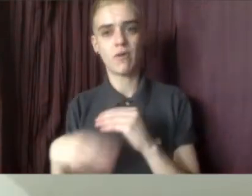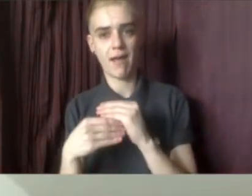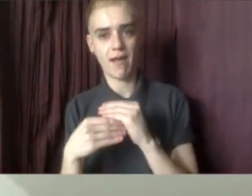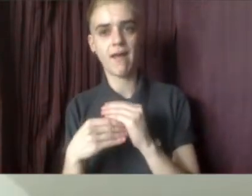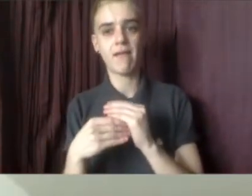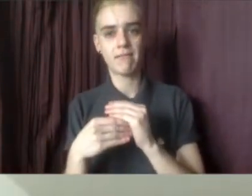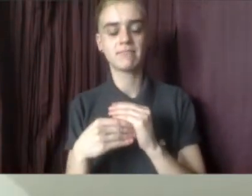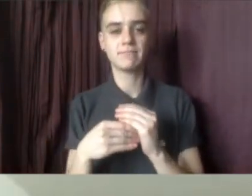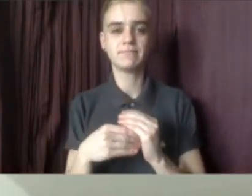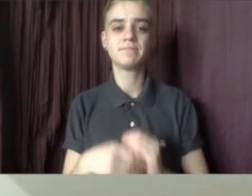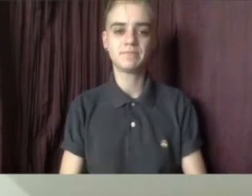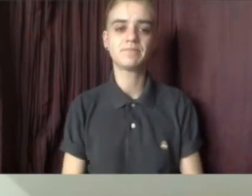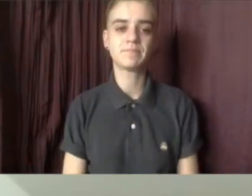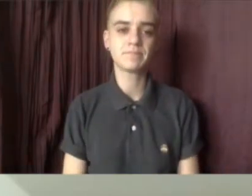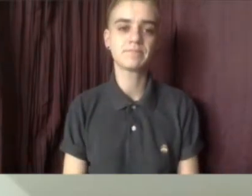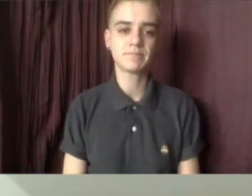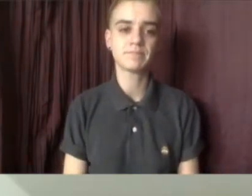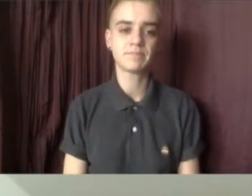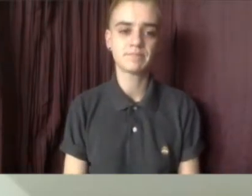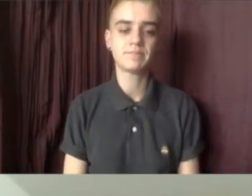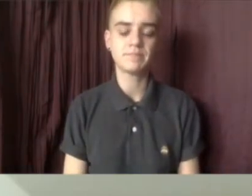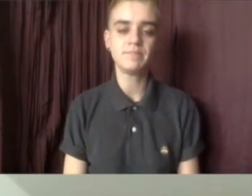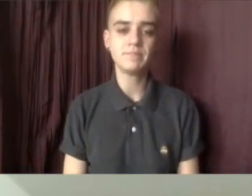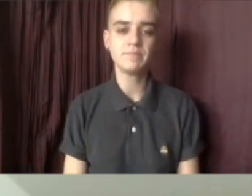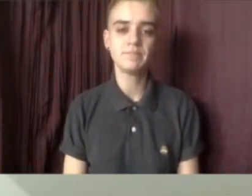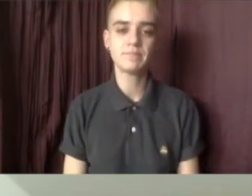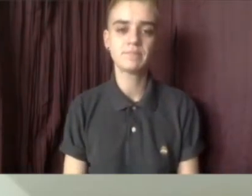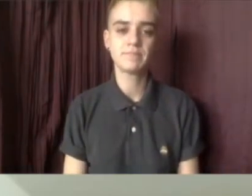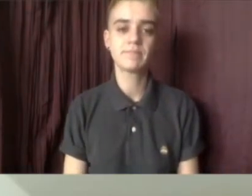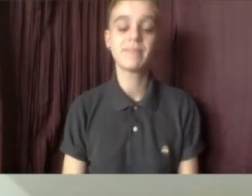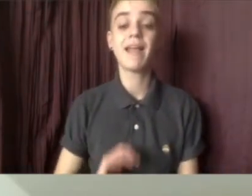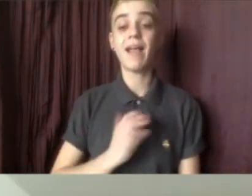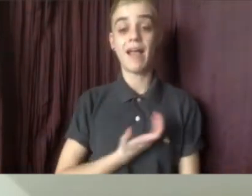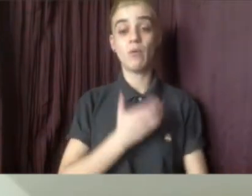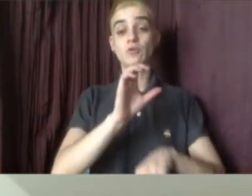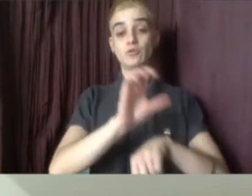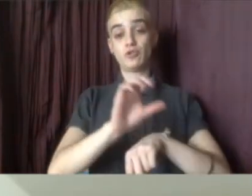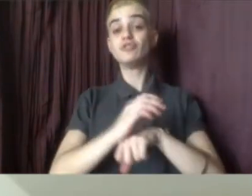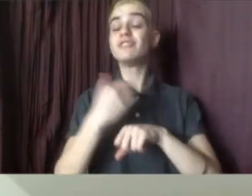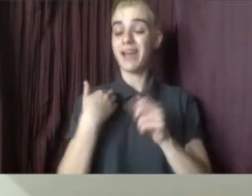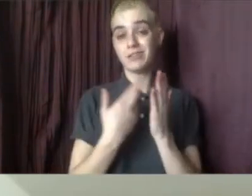something that has a partisan bend. It's something that we each can,